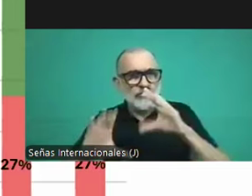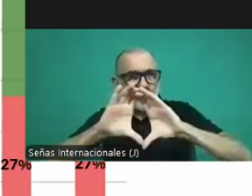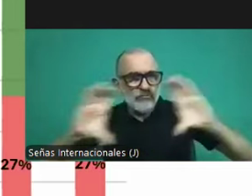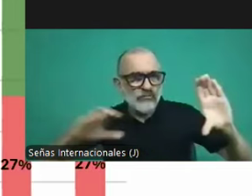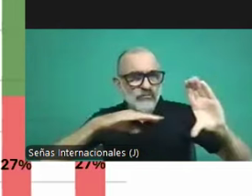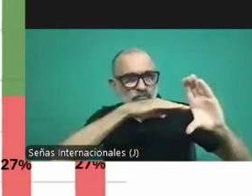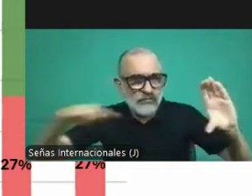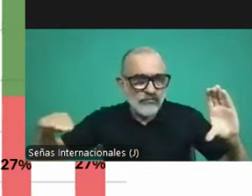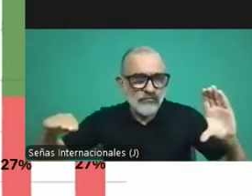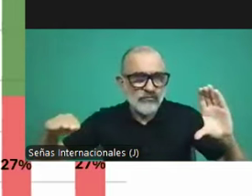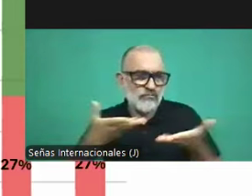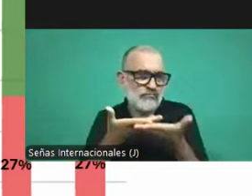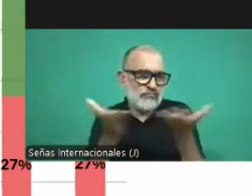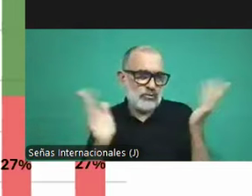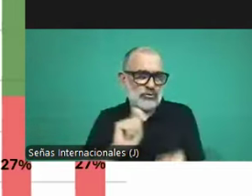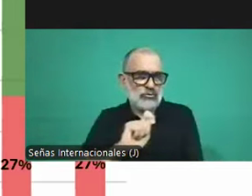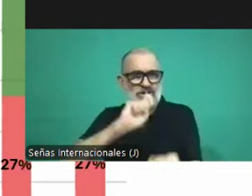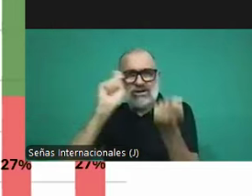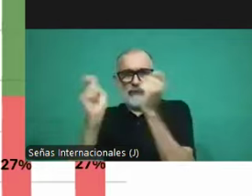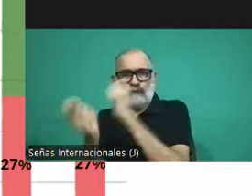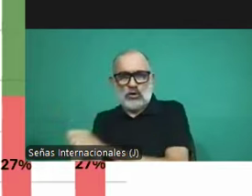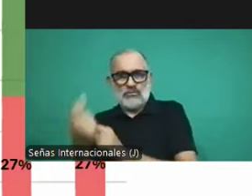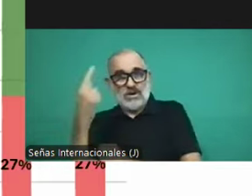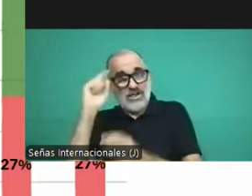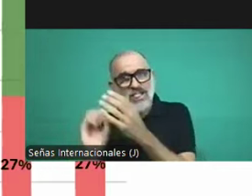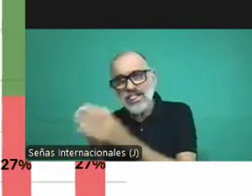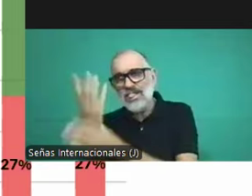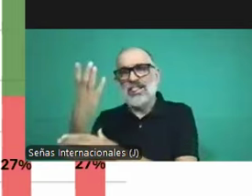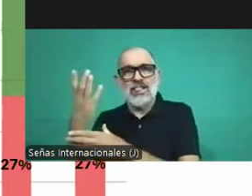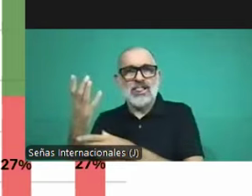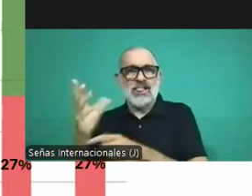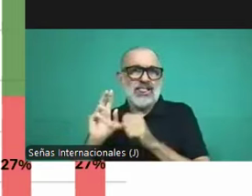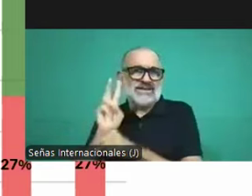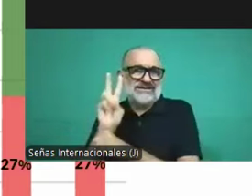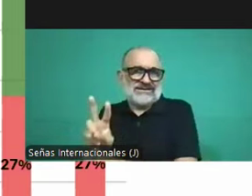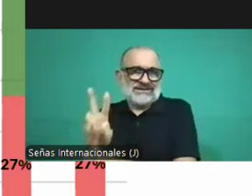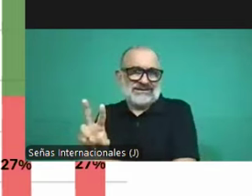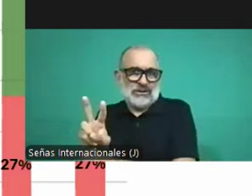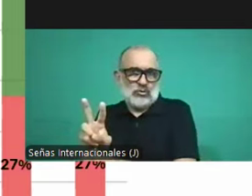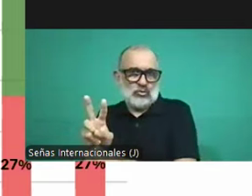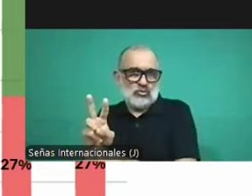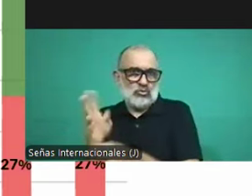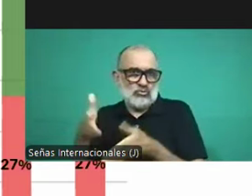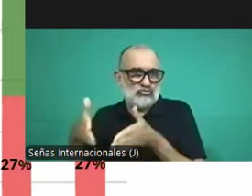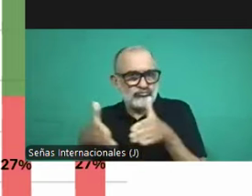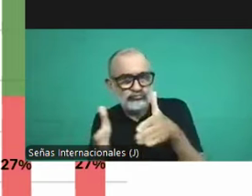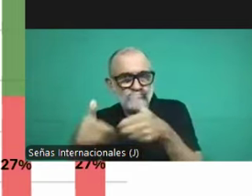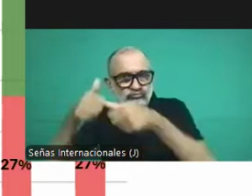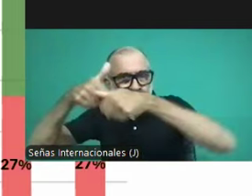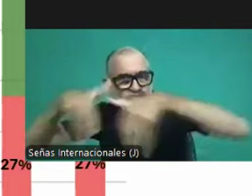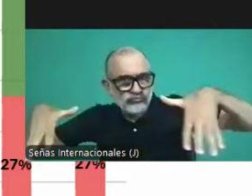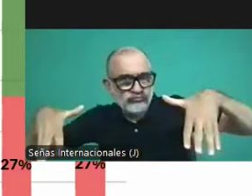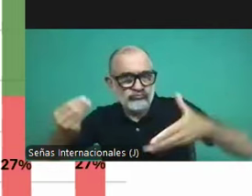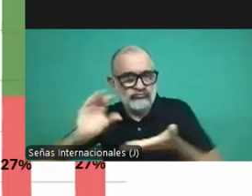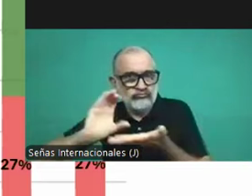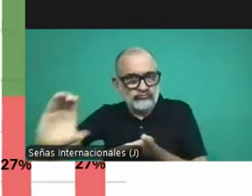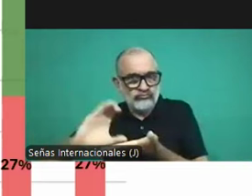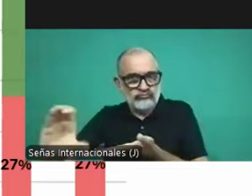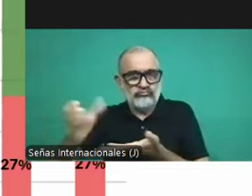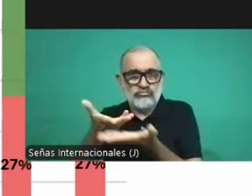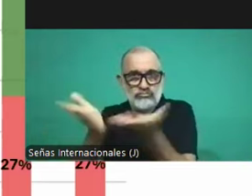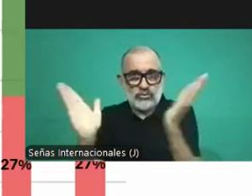which is a key year with the creation of the insurance, we are able to observe this part, and we are able to have